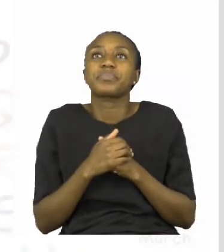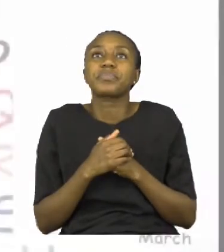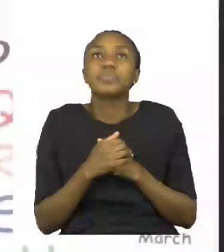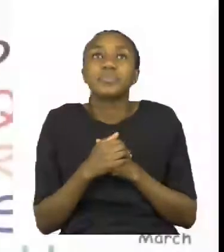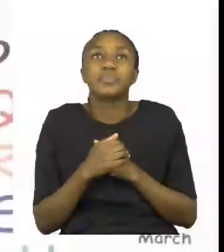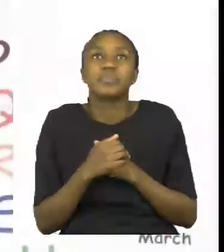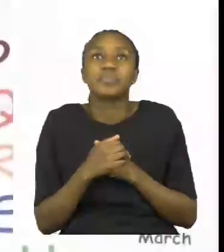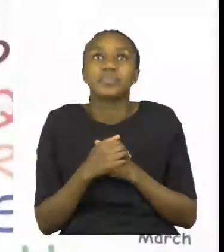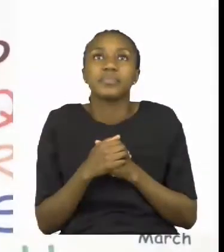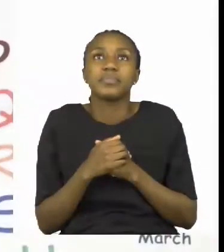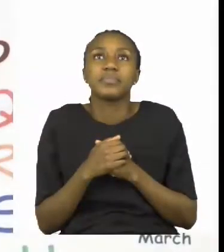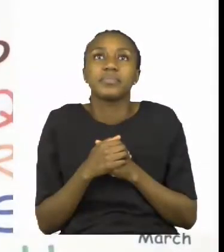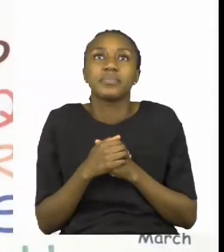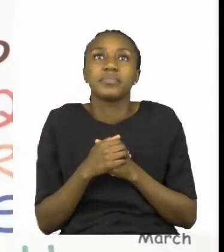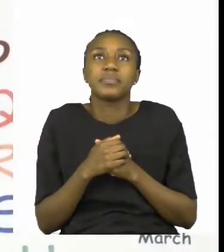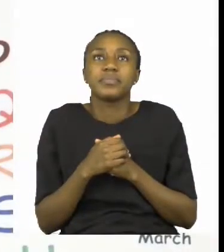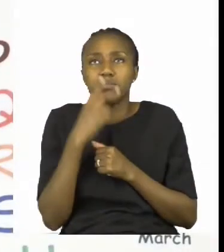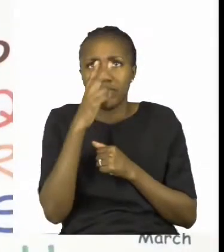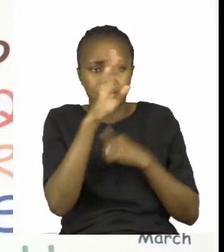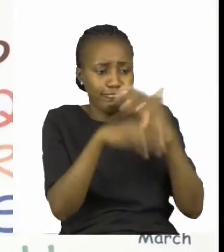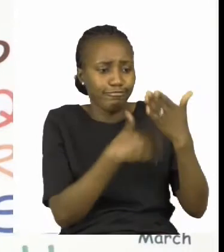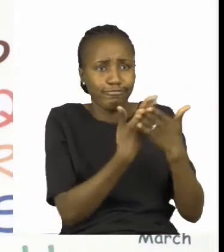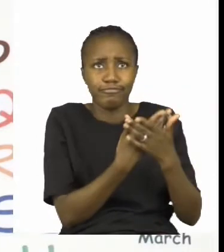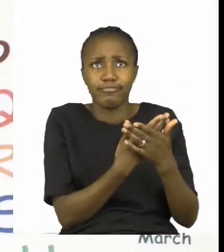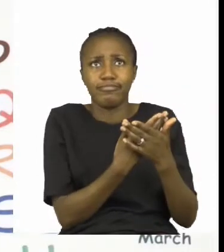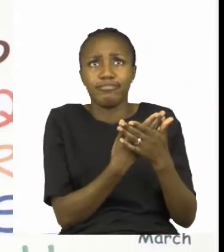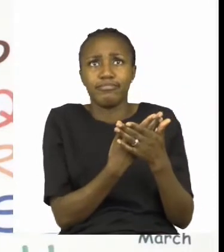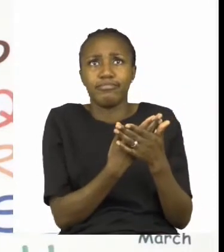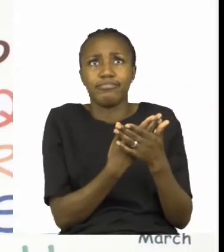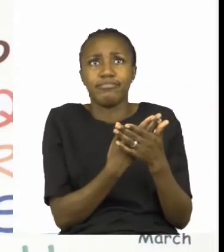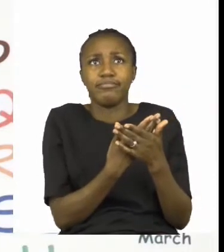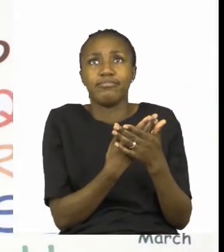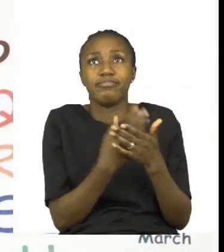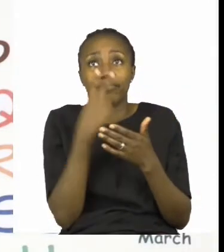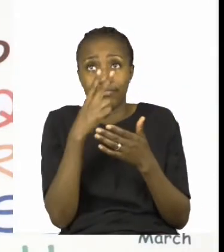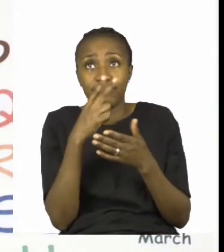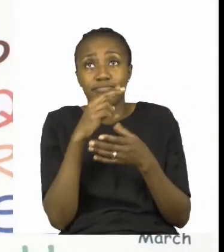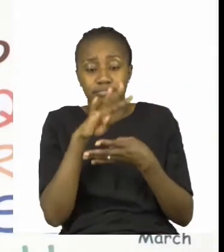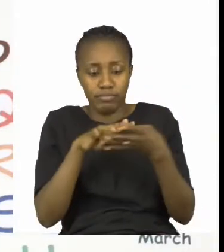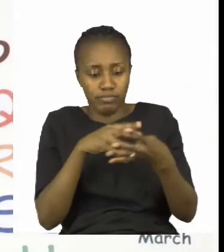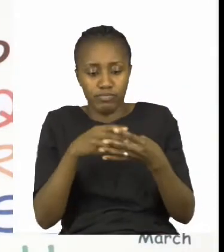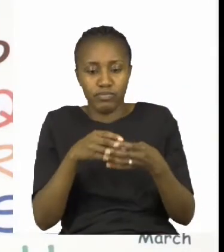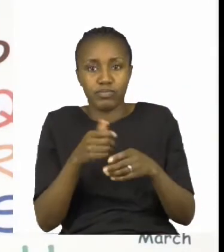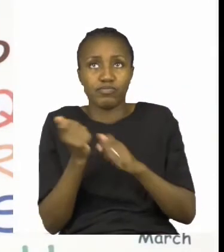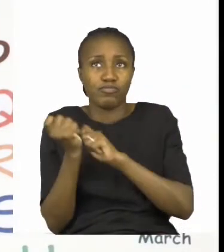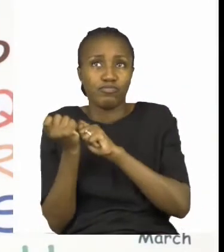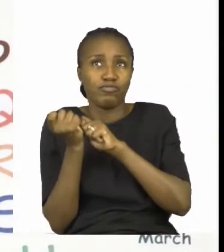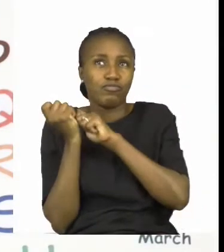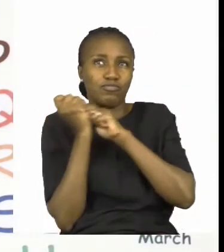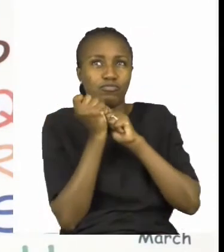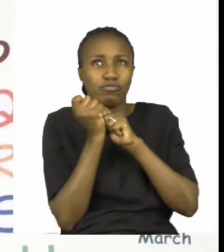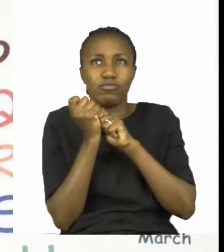Now, we know that we can see a picture of a net. Well done! Now the